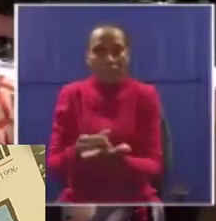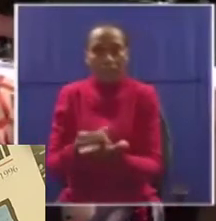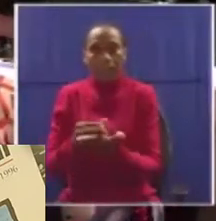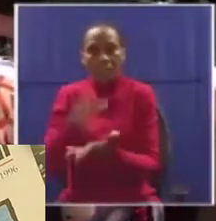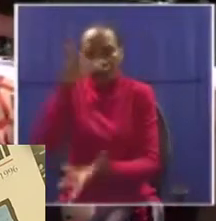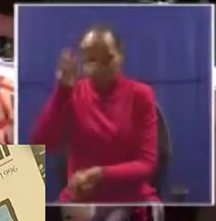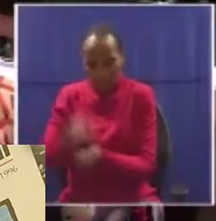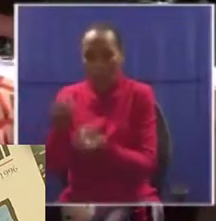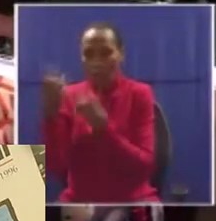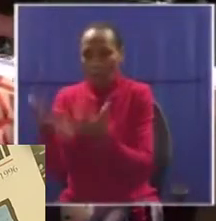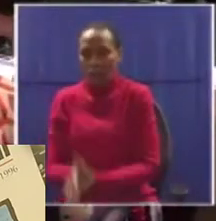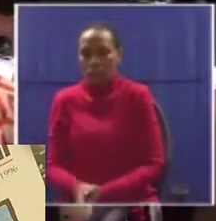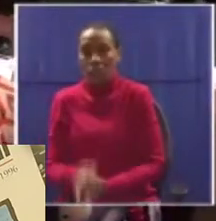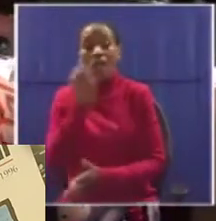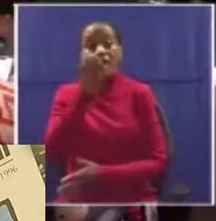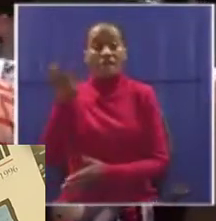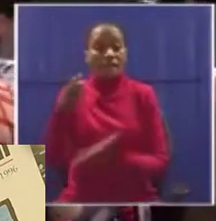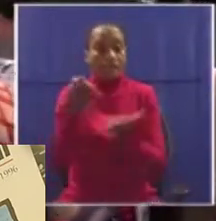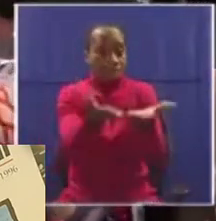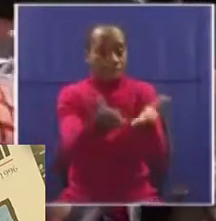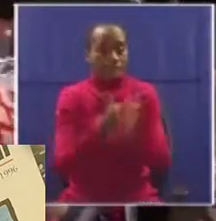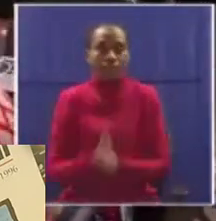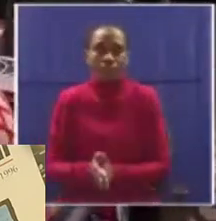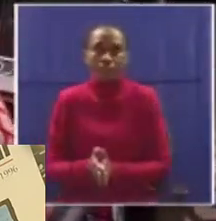vote the eff